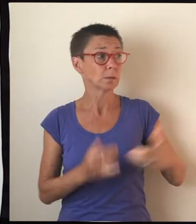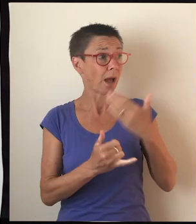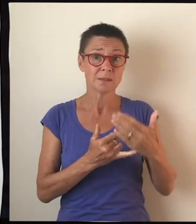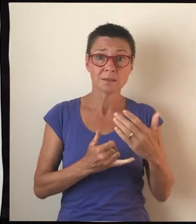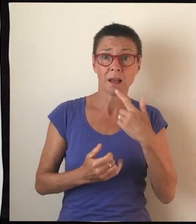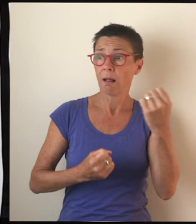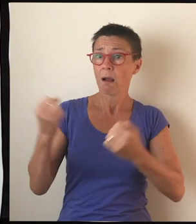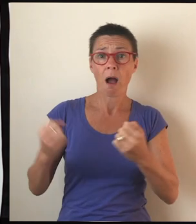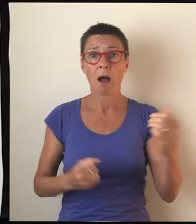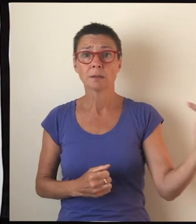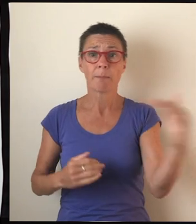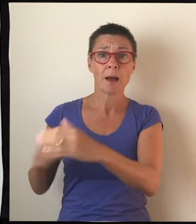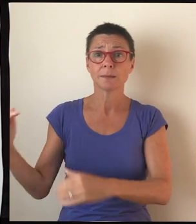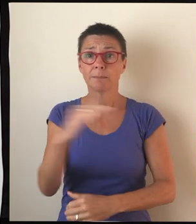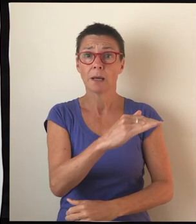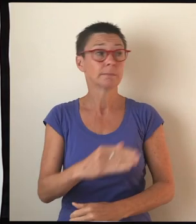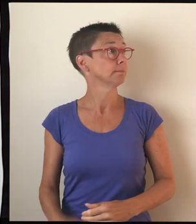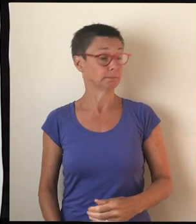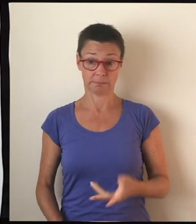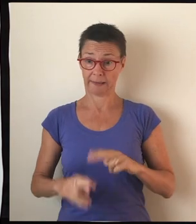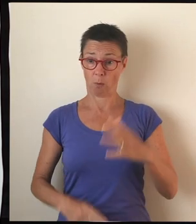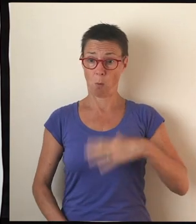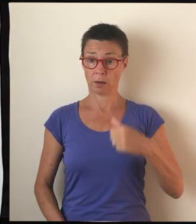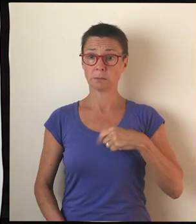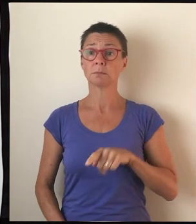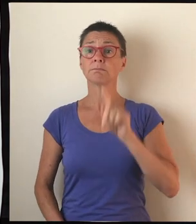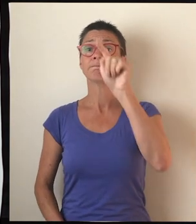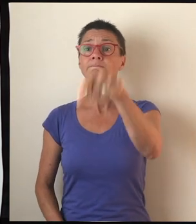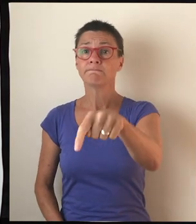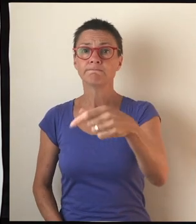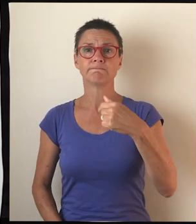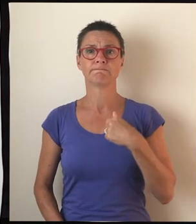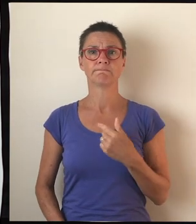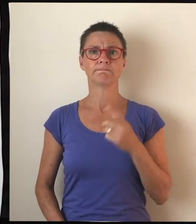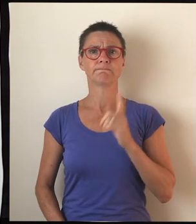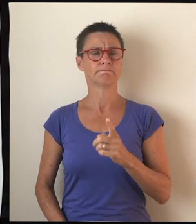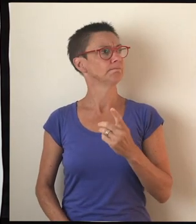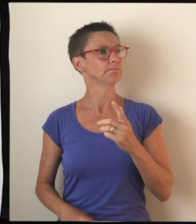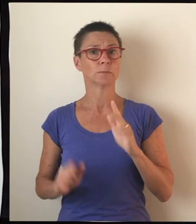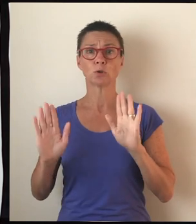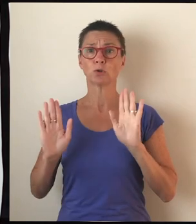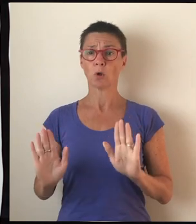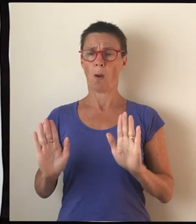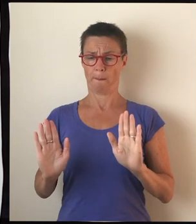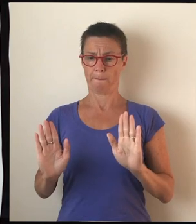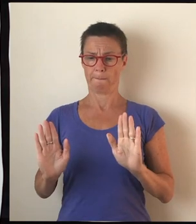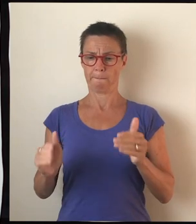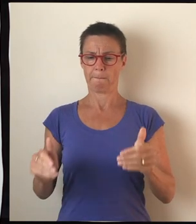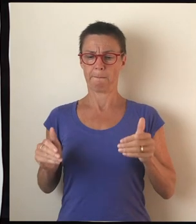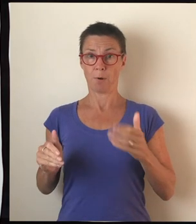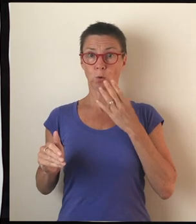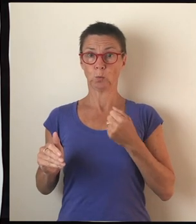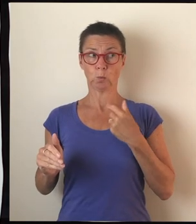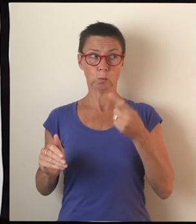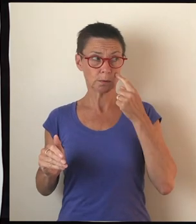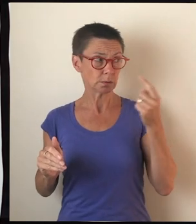traffic's passed. And if you wanna cross to the other side, you stop well back, use